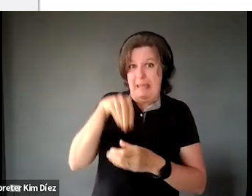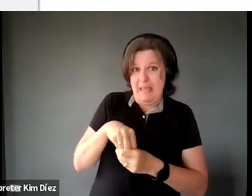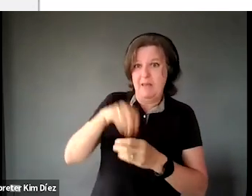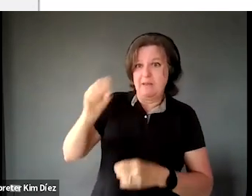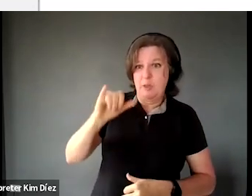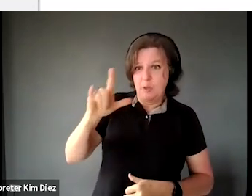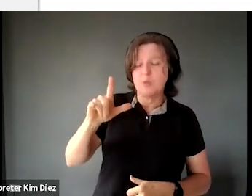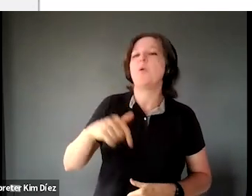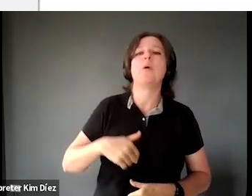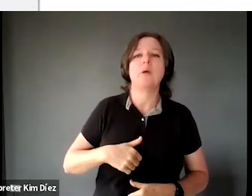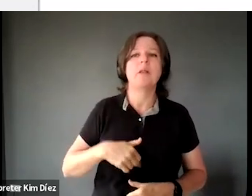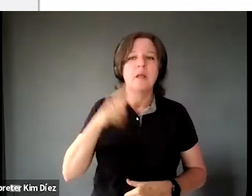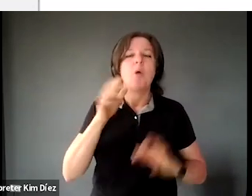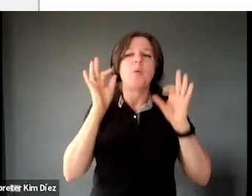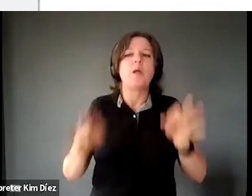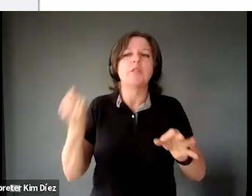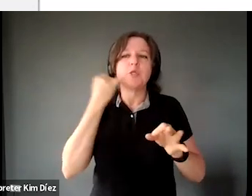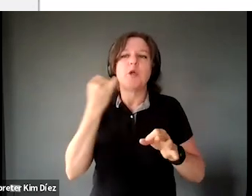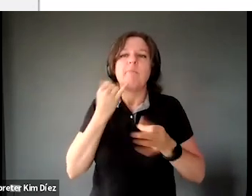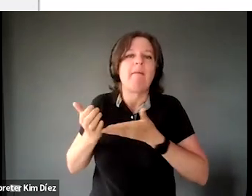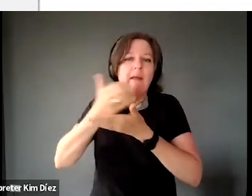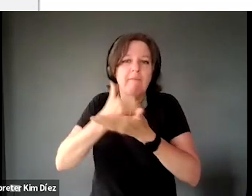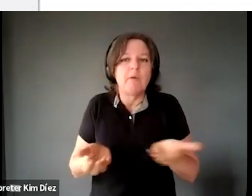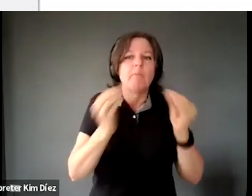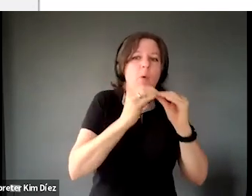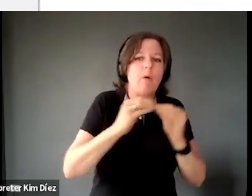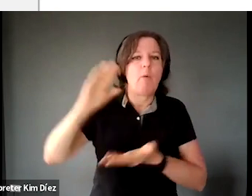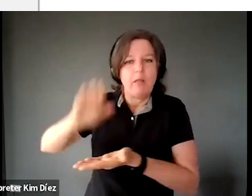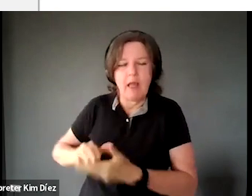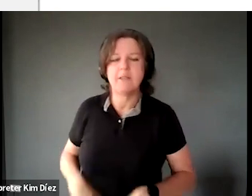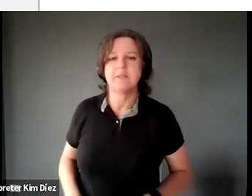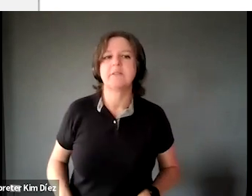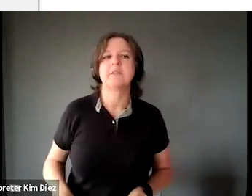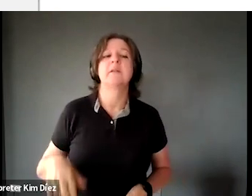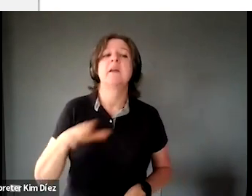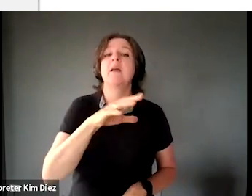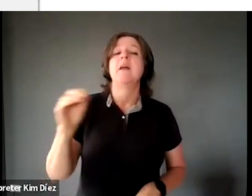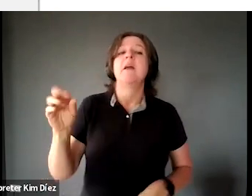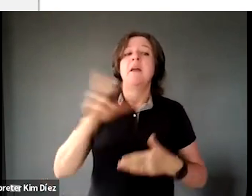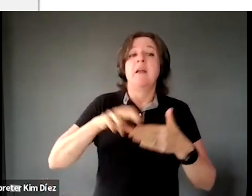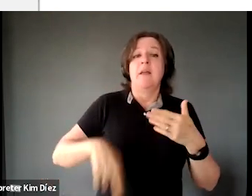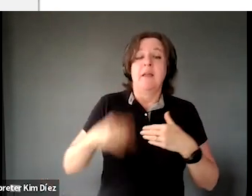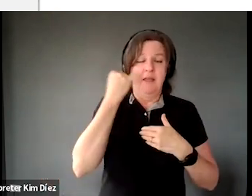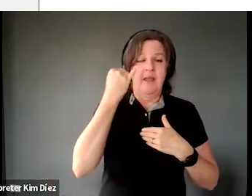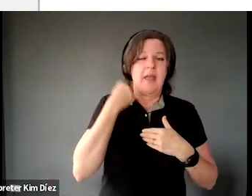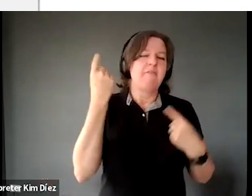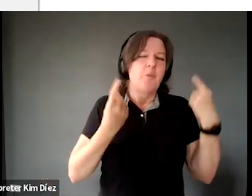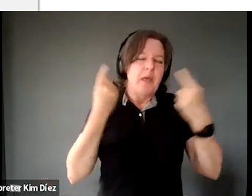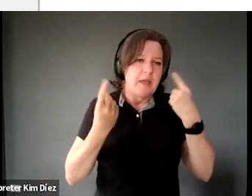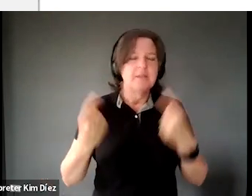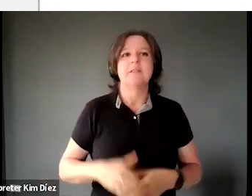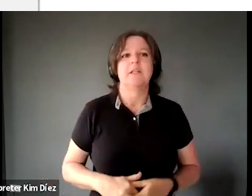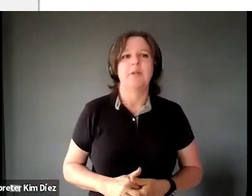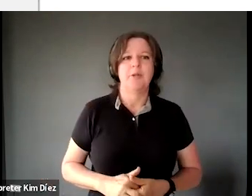the answer, as it increases, it will be lower. And because of this, the same thing is going to